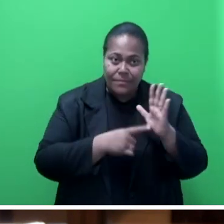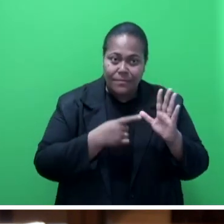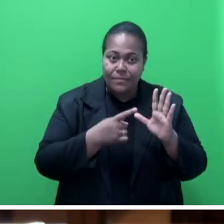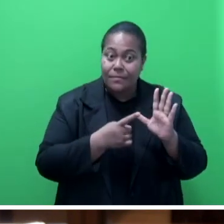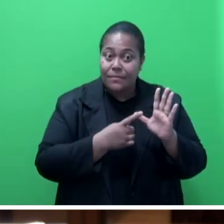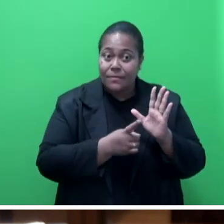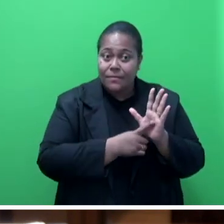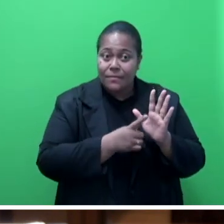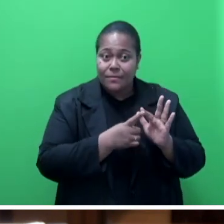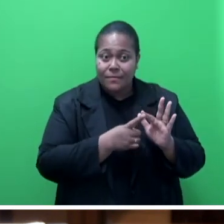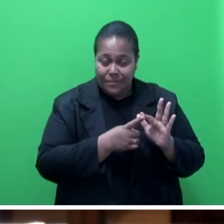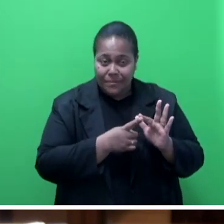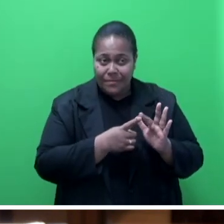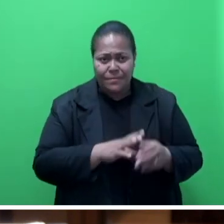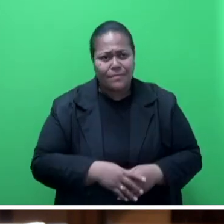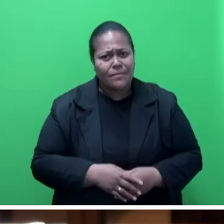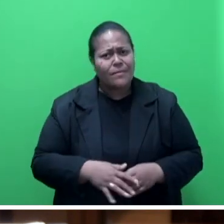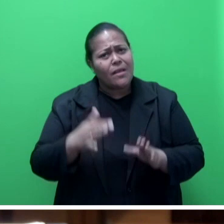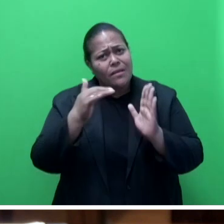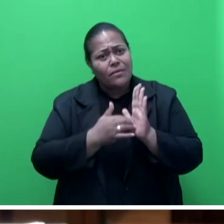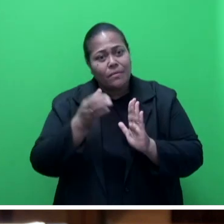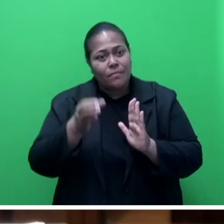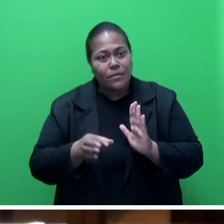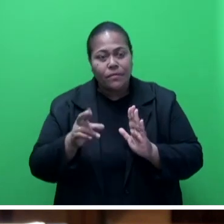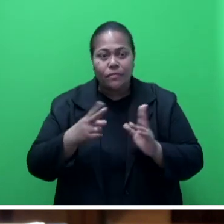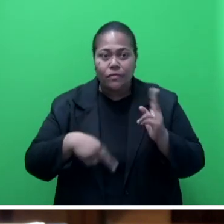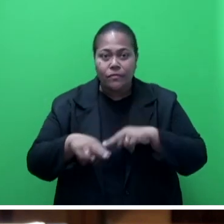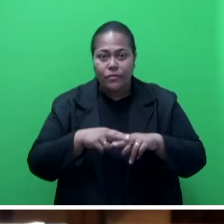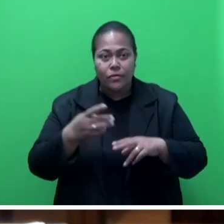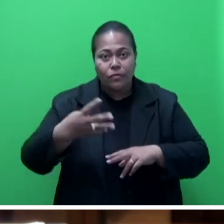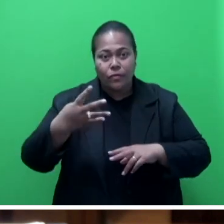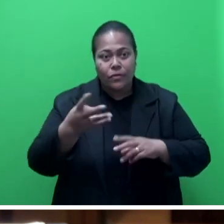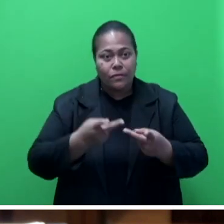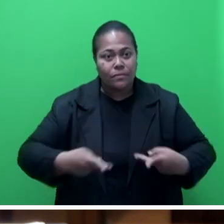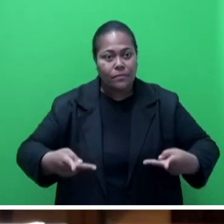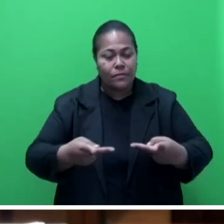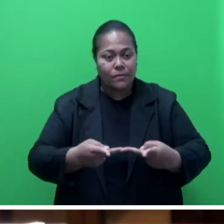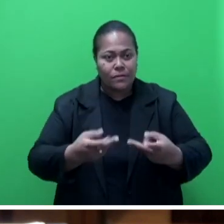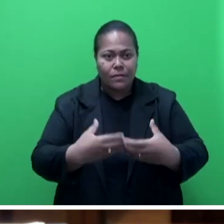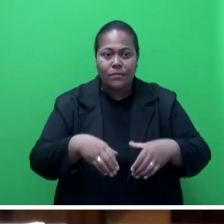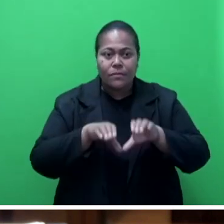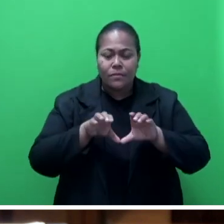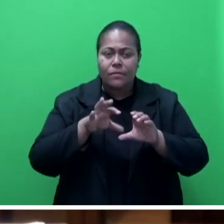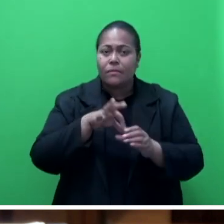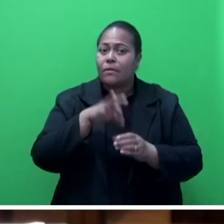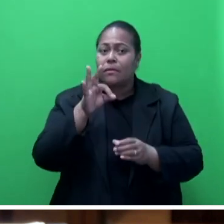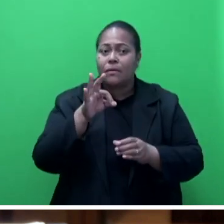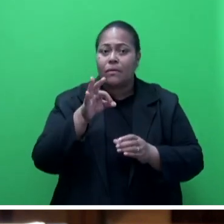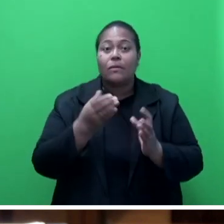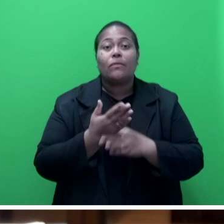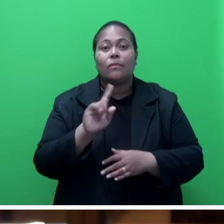that chairpersons of Fiji's 14 provincial councils are appointed based on